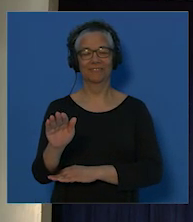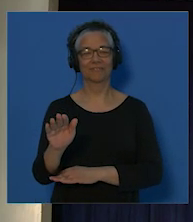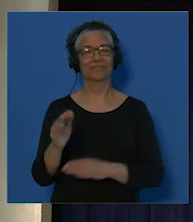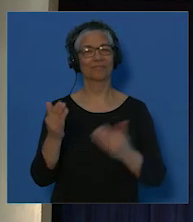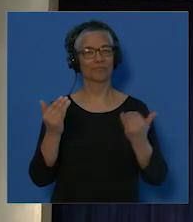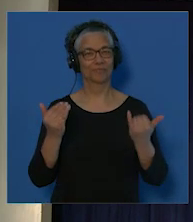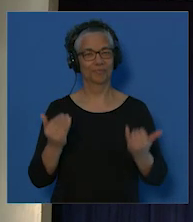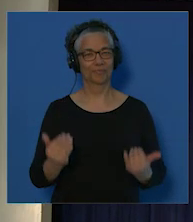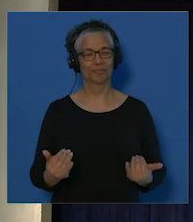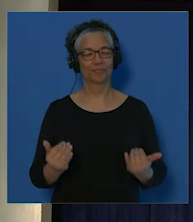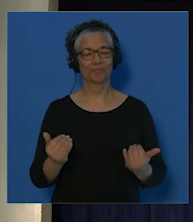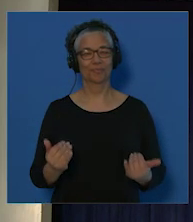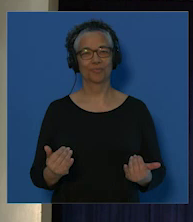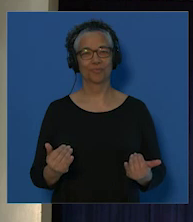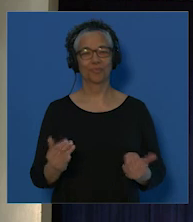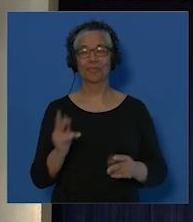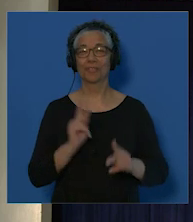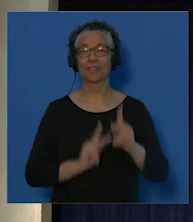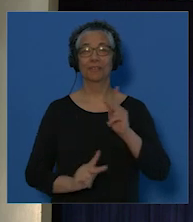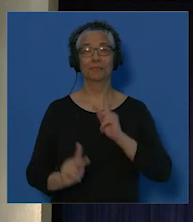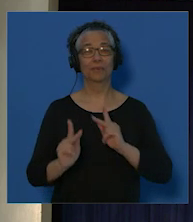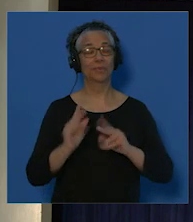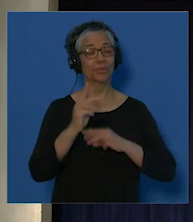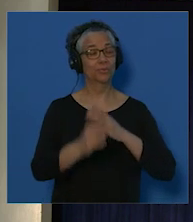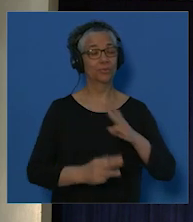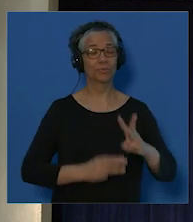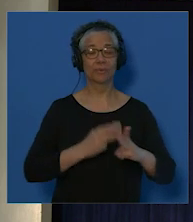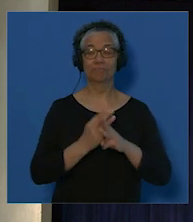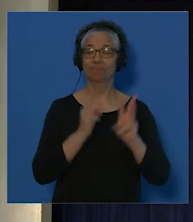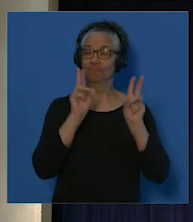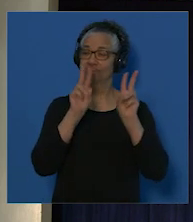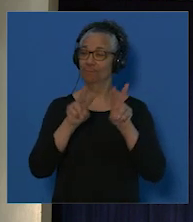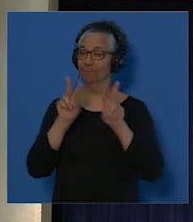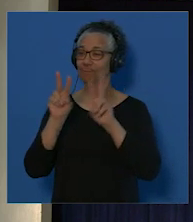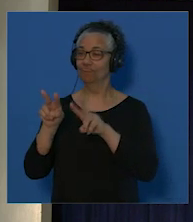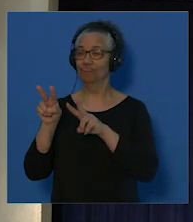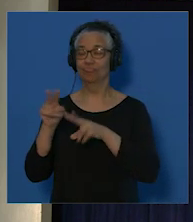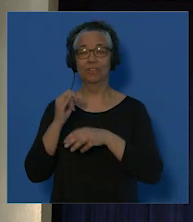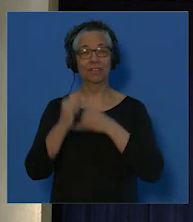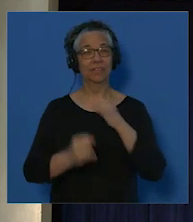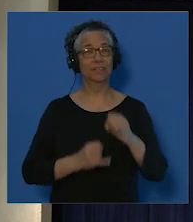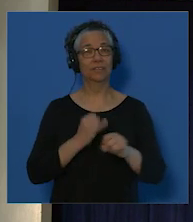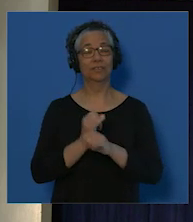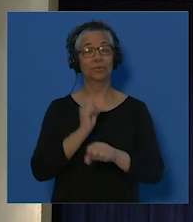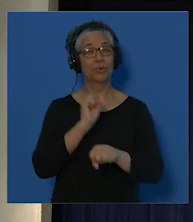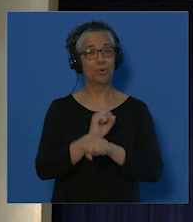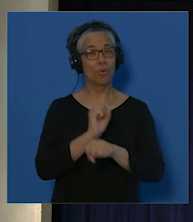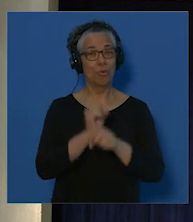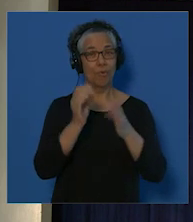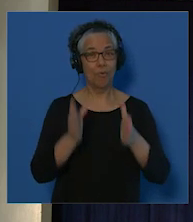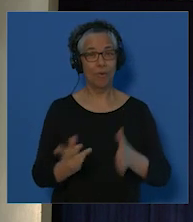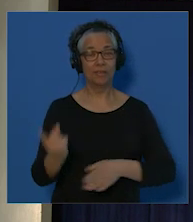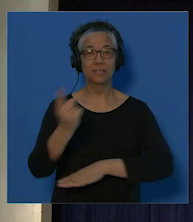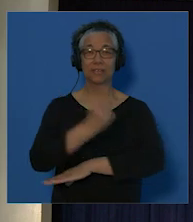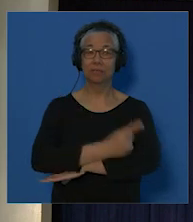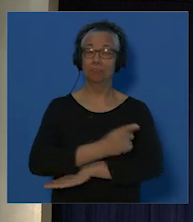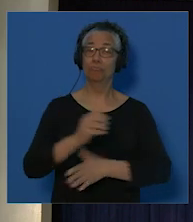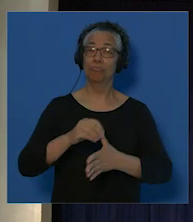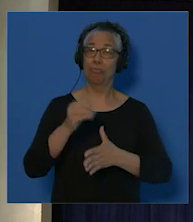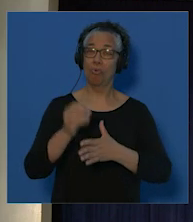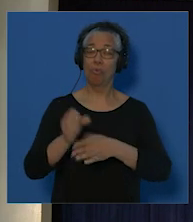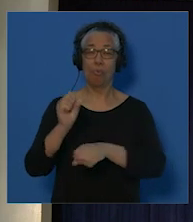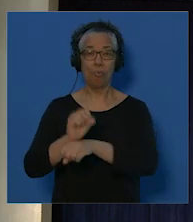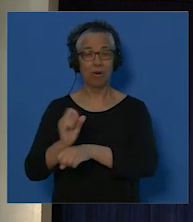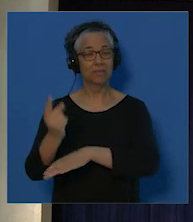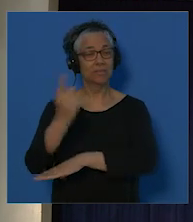Today, people around the world are observing International Workers' Day, also known as Labor Day or May Day in